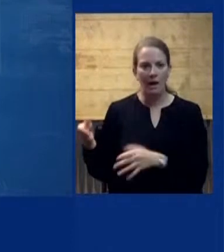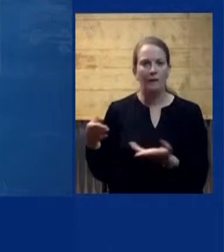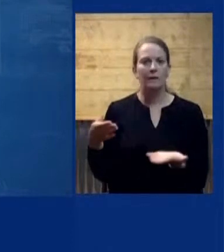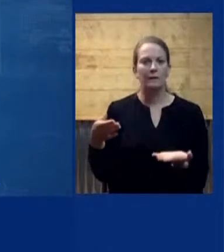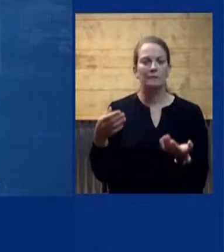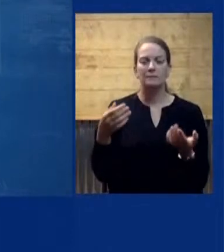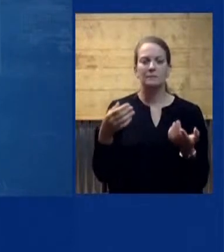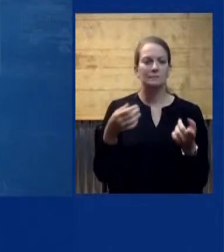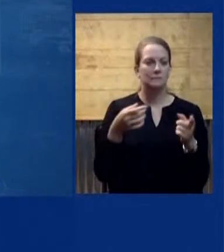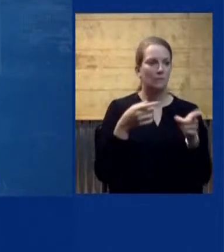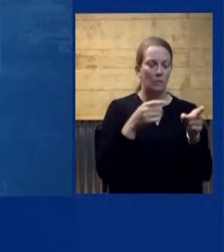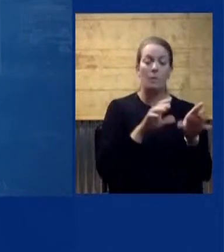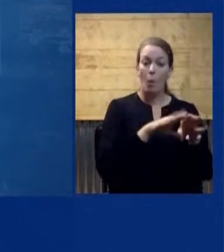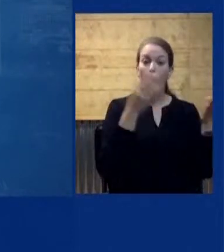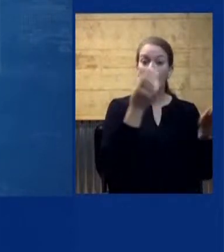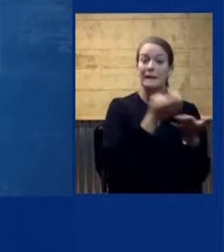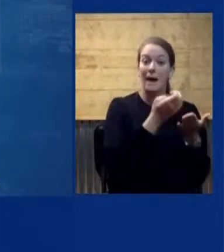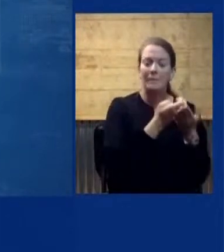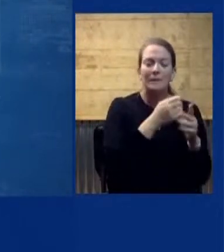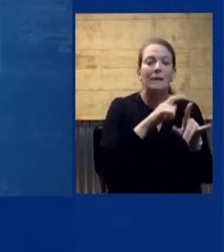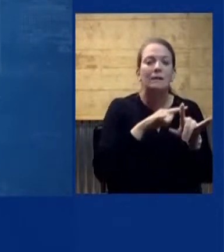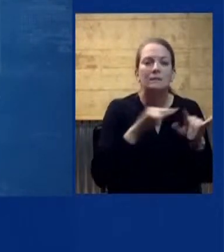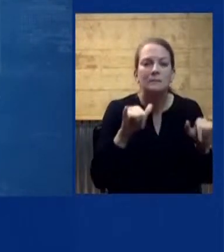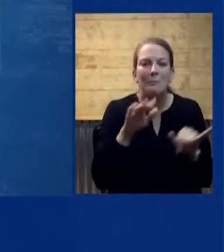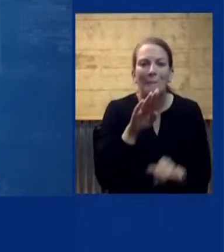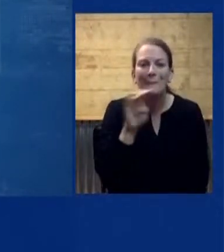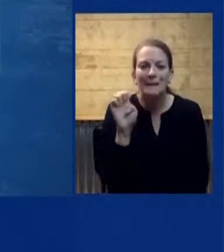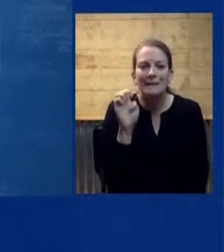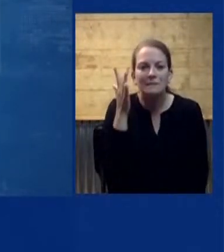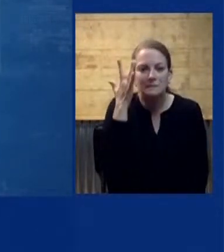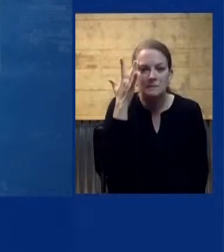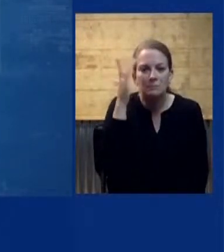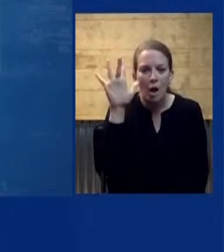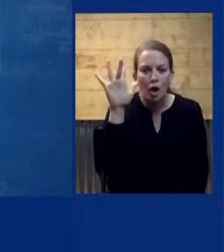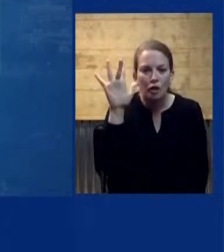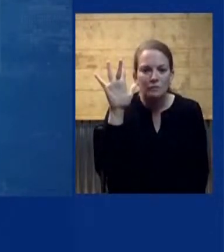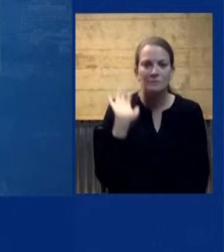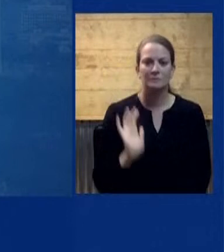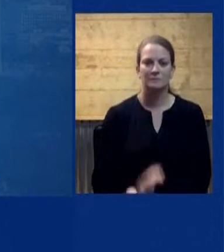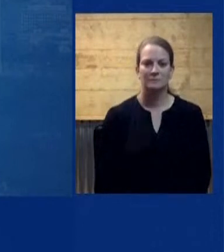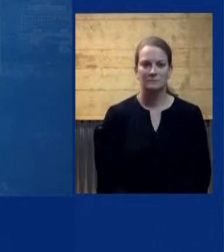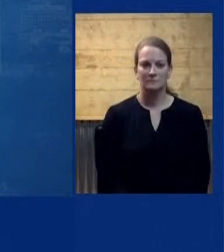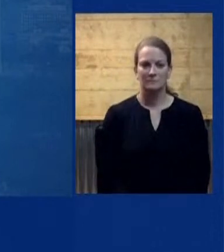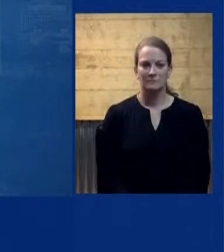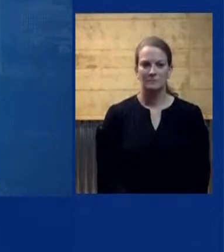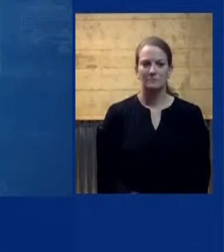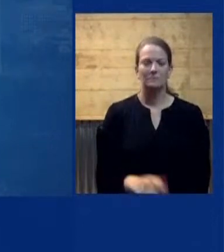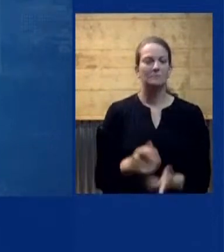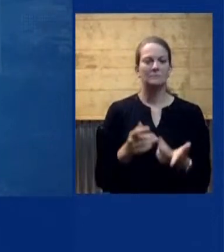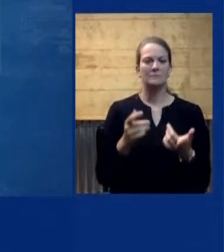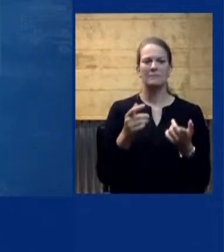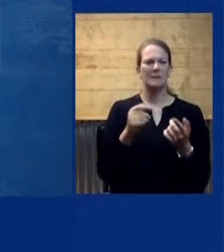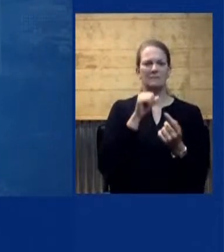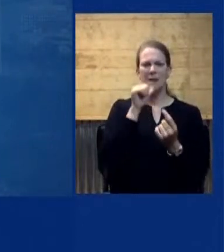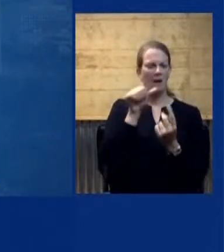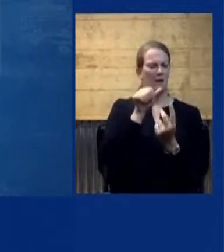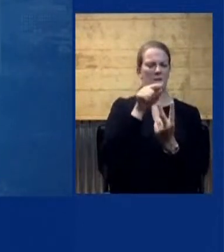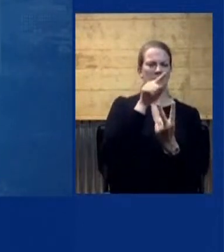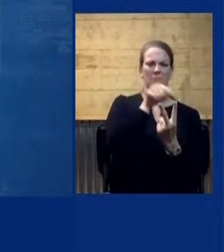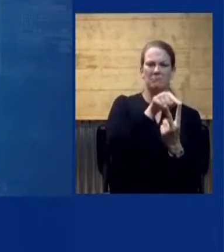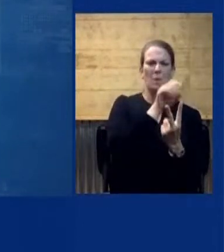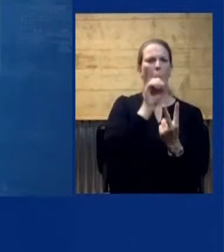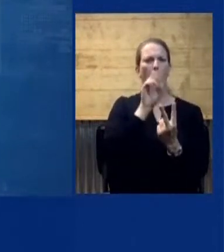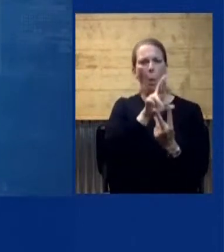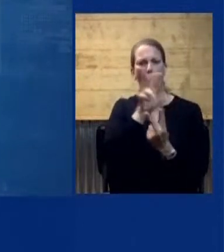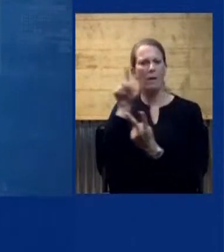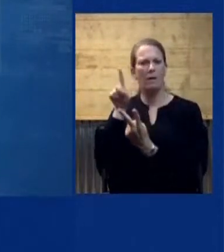But reopen the economy and be smart about the way you're reopening. It wasn't binary. It wasn't